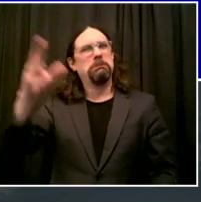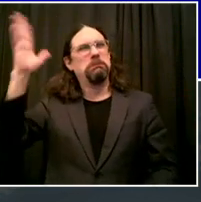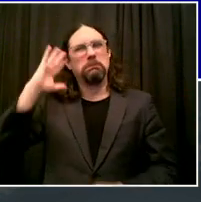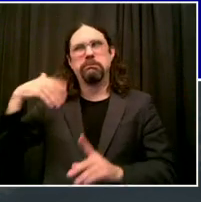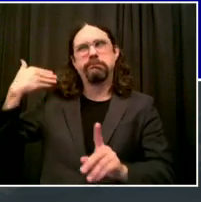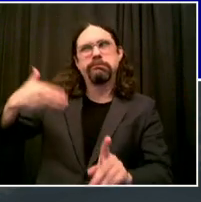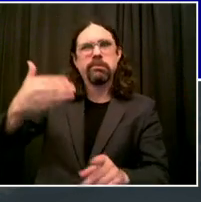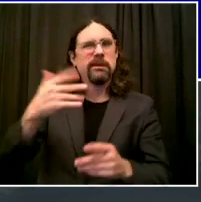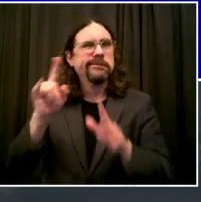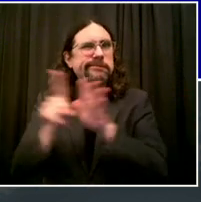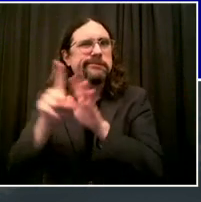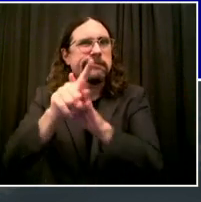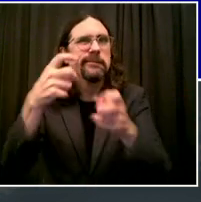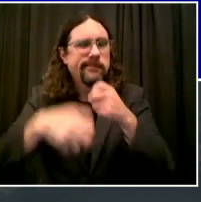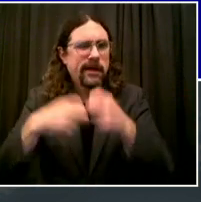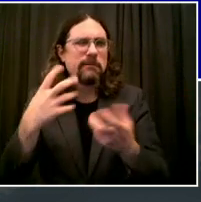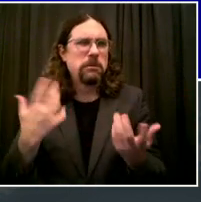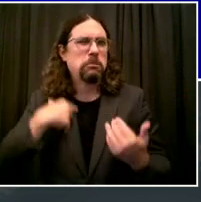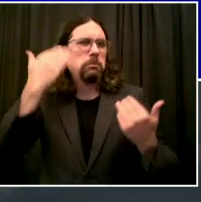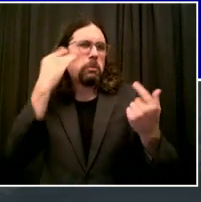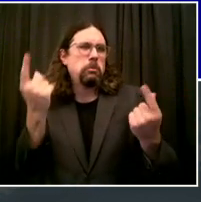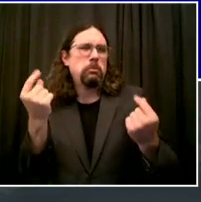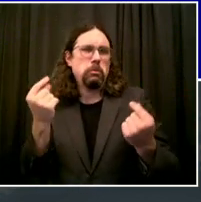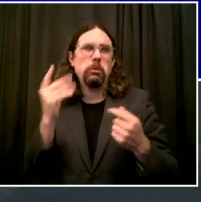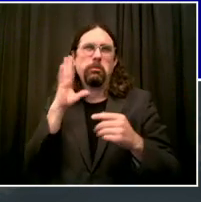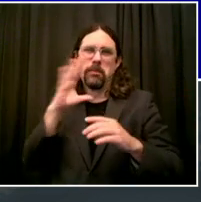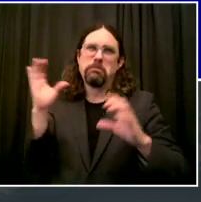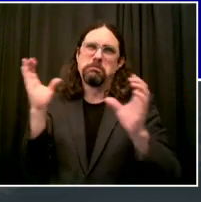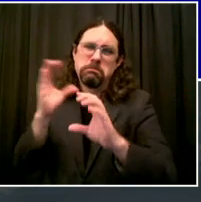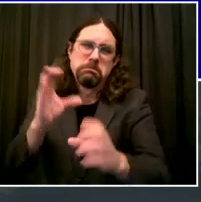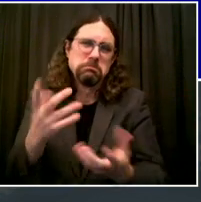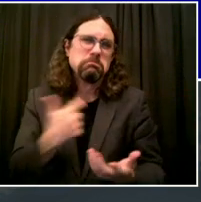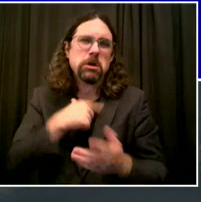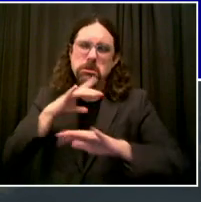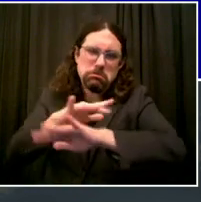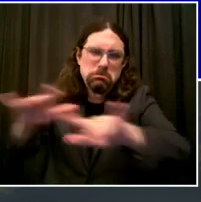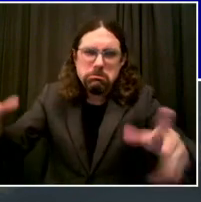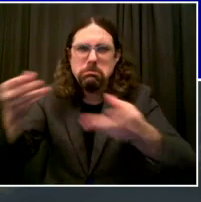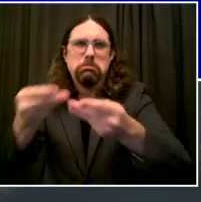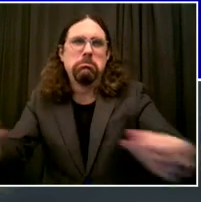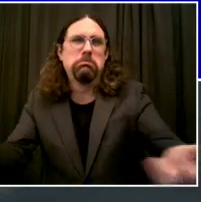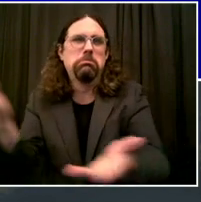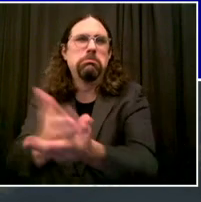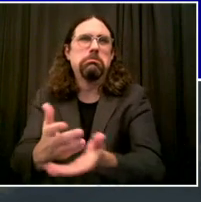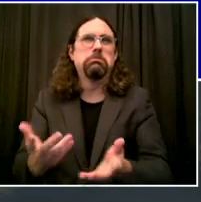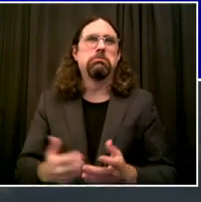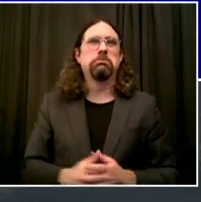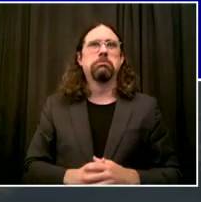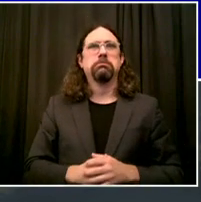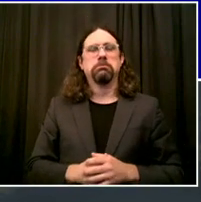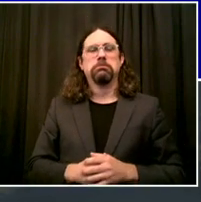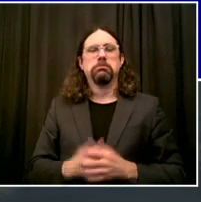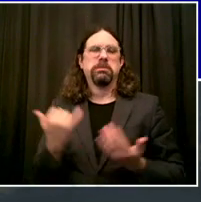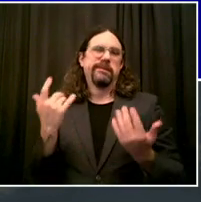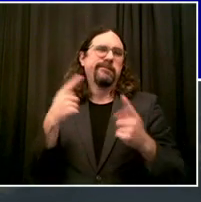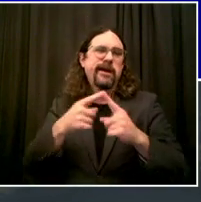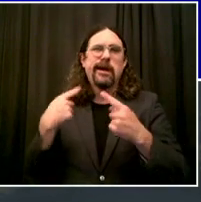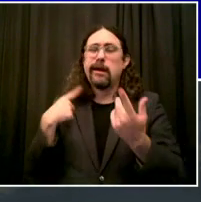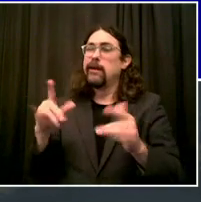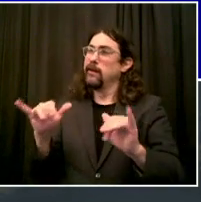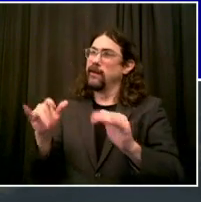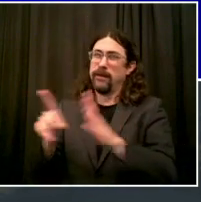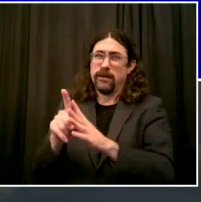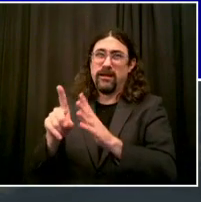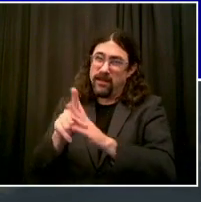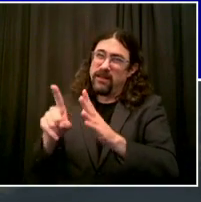problem in the past. We're going to go at it hard now and address it immediately. So those are the fireworks. We do not ever want to see the